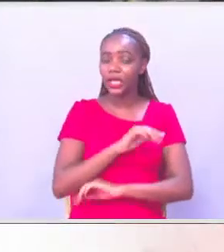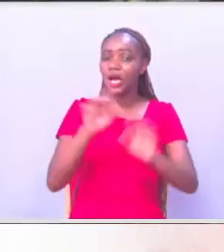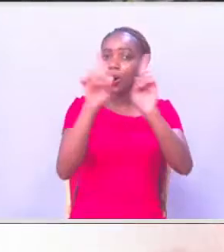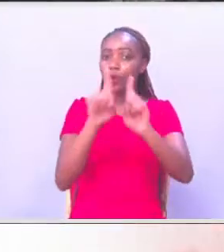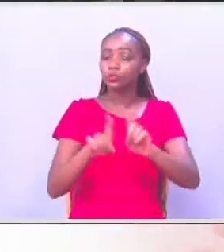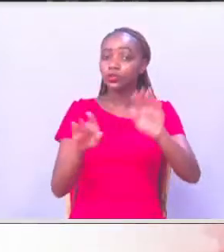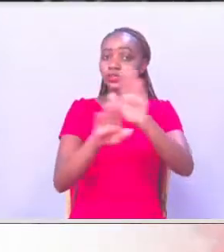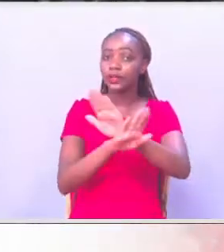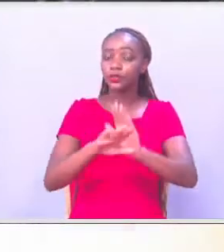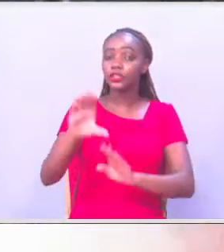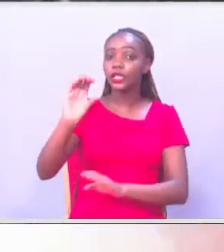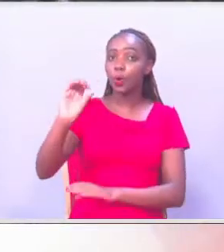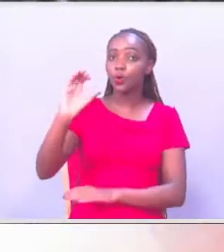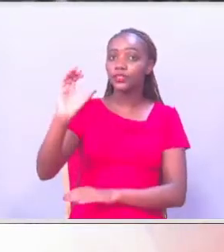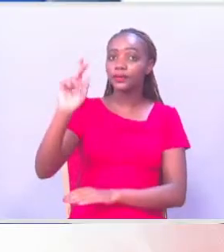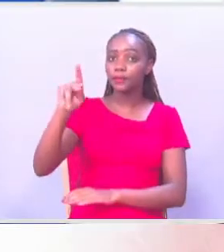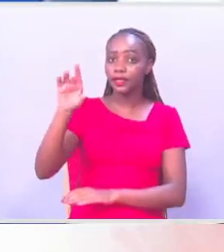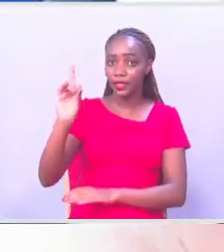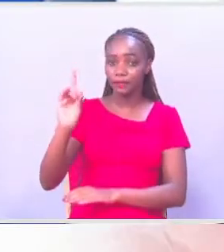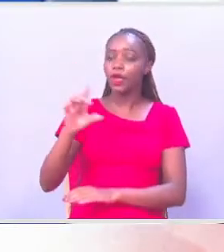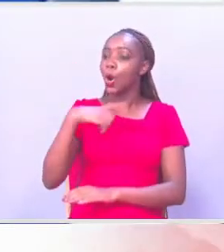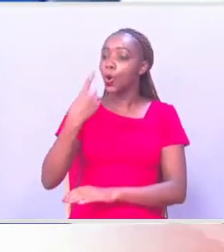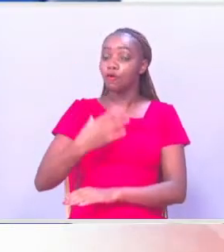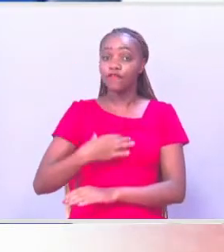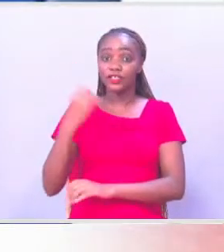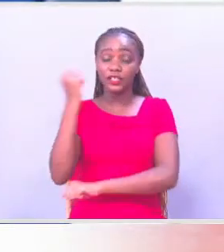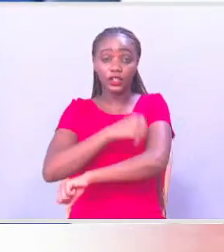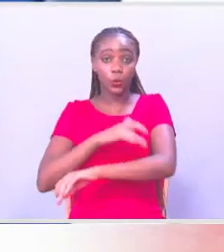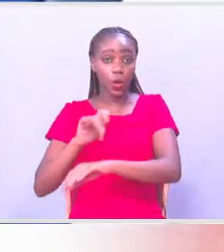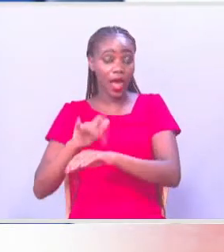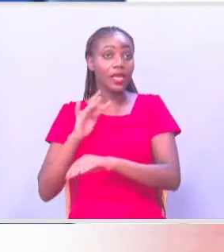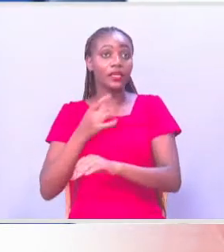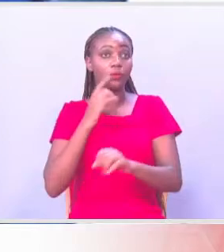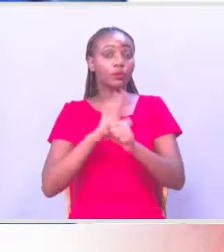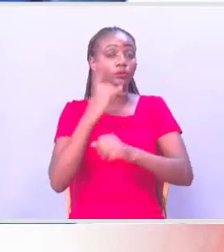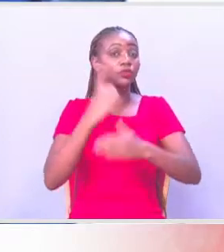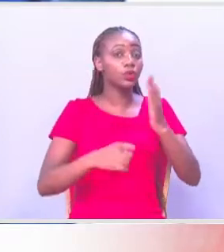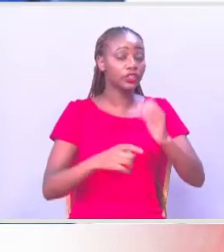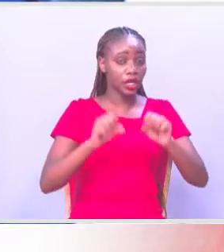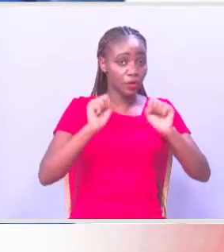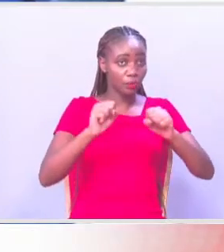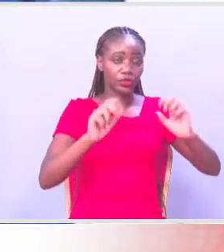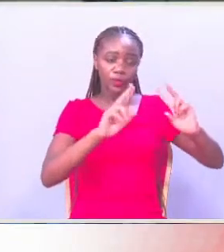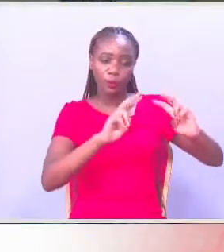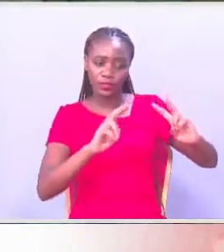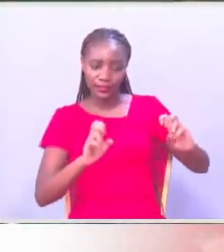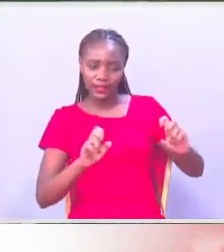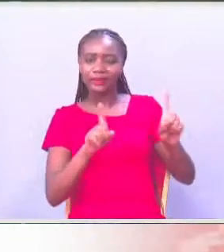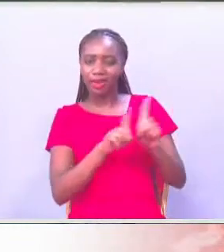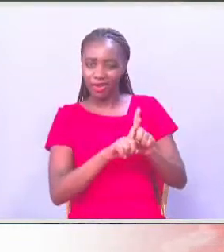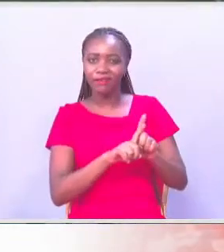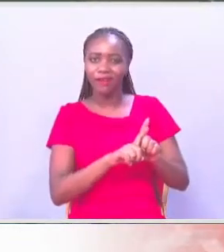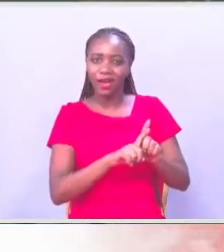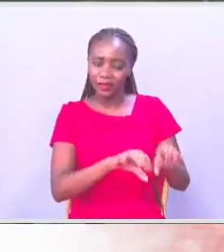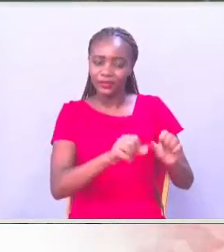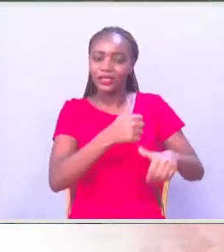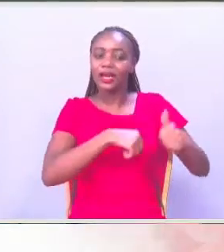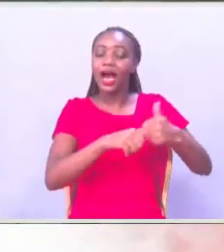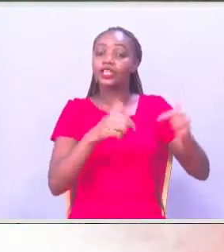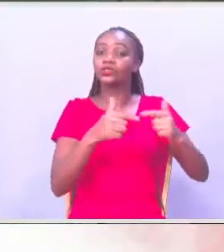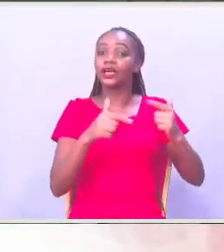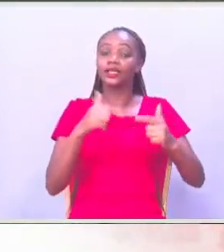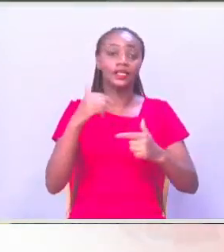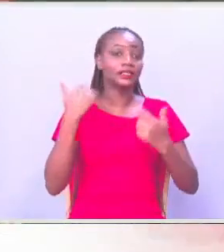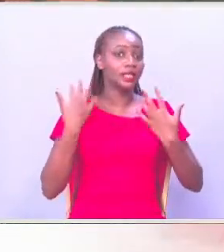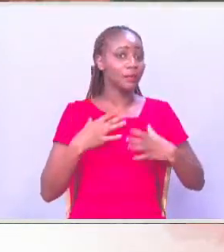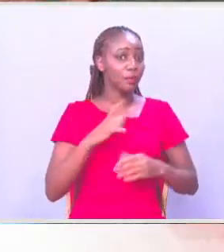Deputy OCPD Daniel Mutisia, who visited the school earlier, had promised to track down the perpetrators. So far, we have